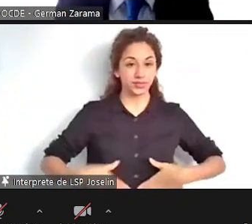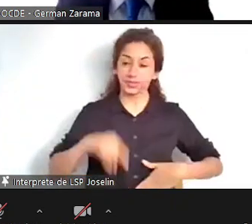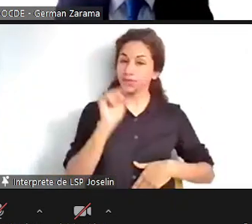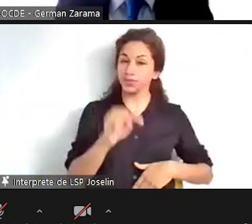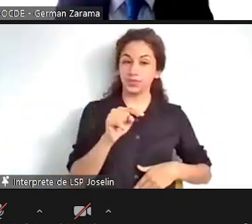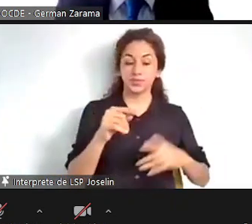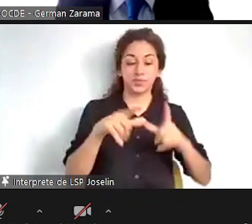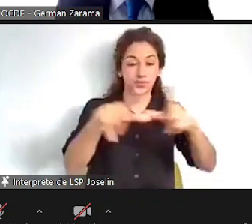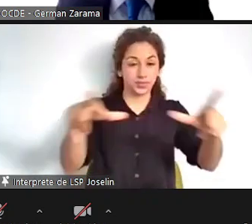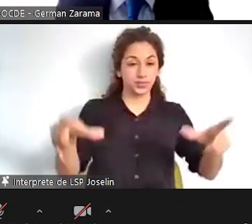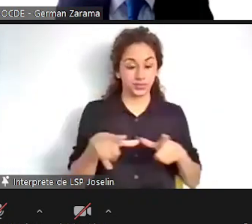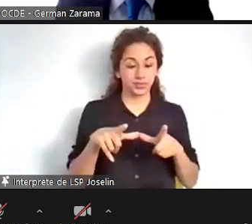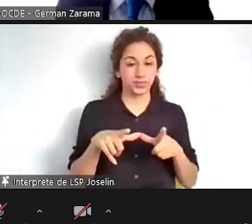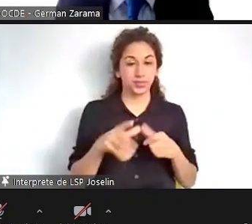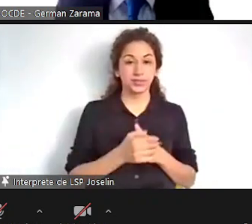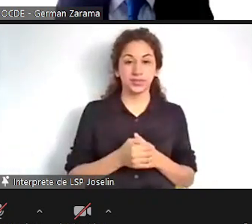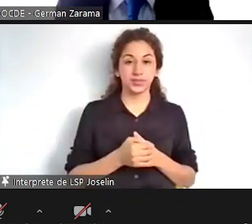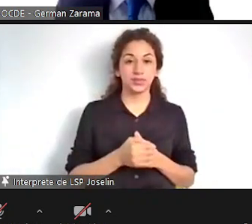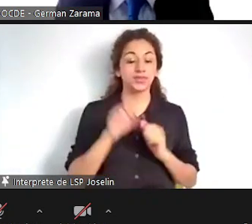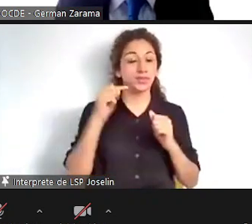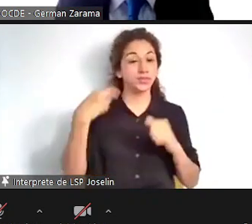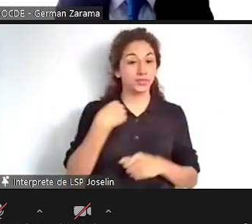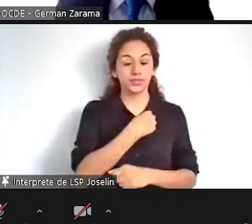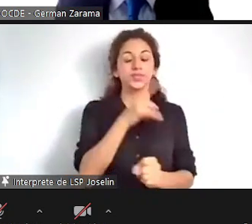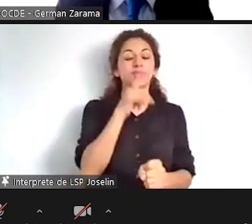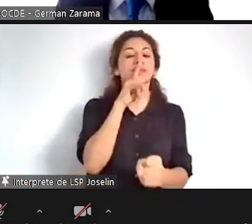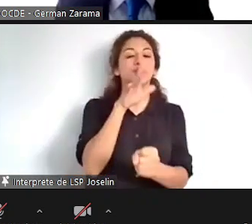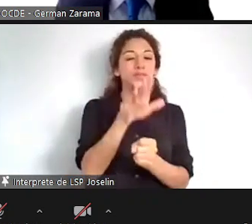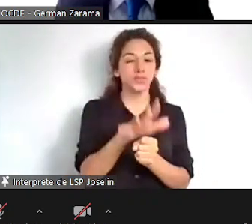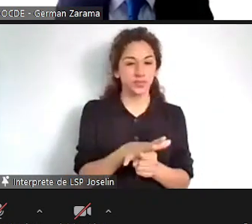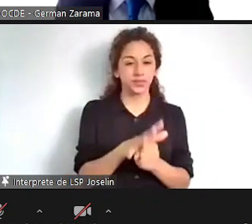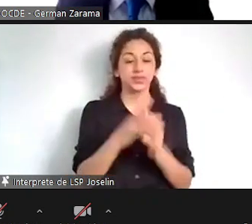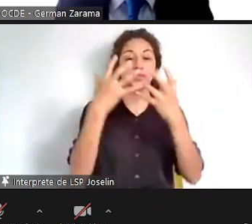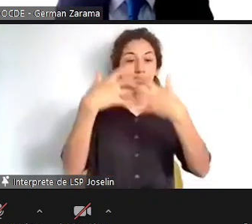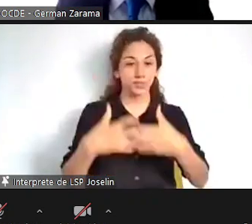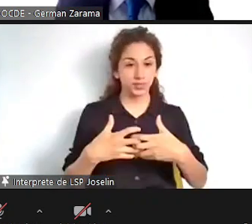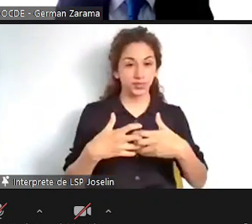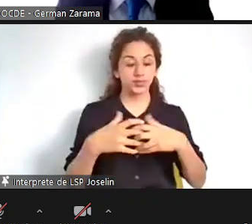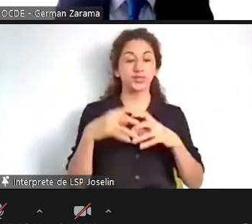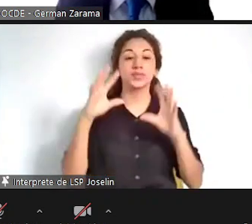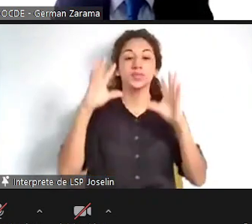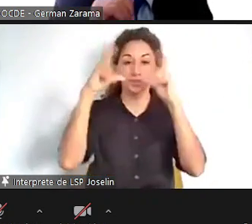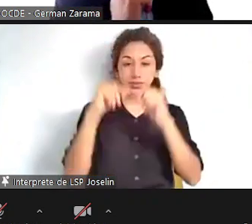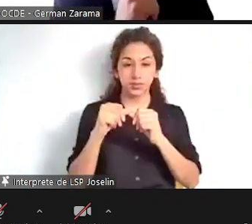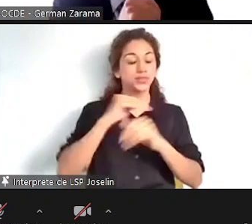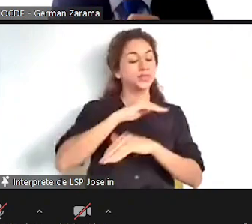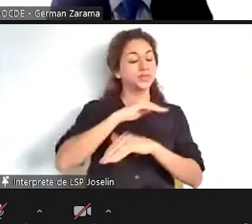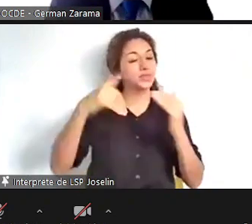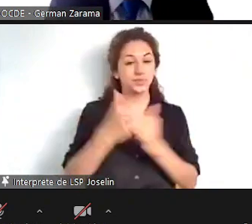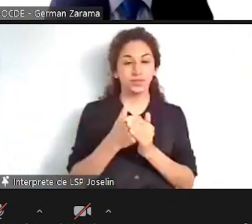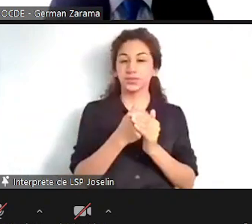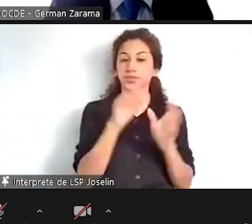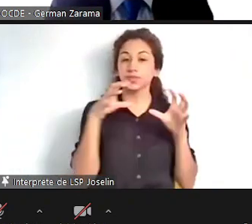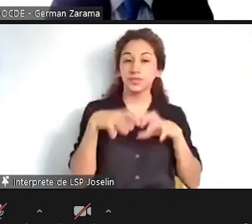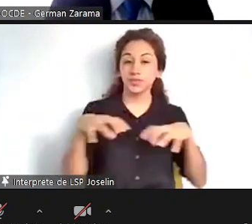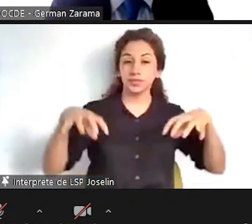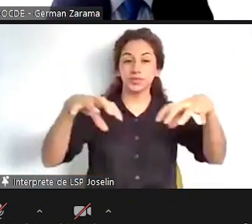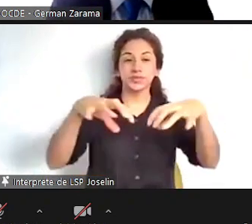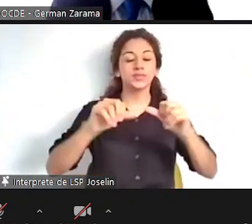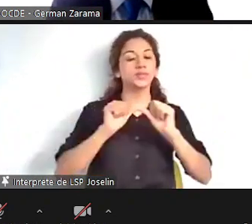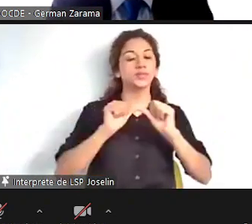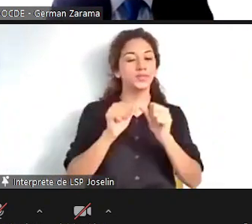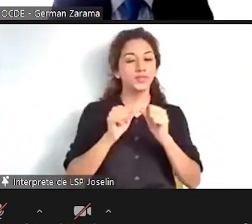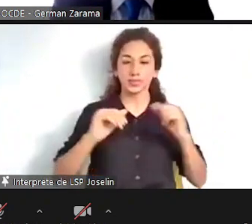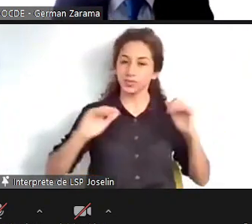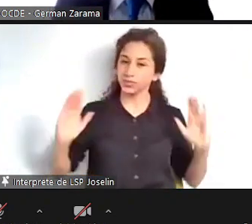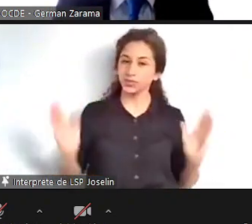those areas that are the most vulnerable we have the we have engaged of our companies in the whole sector to